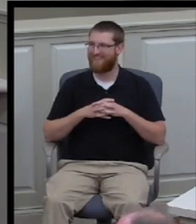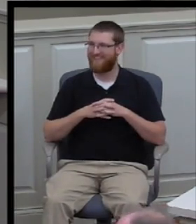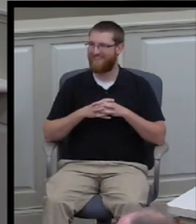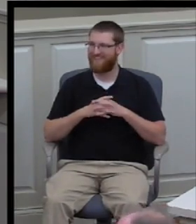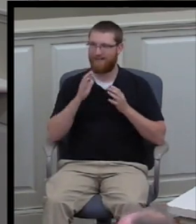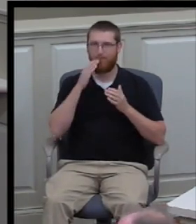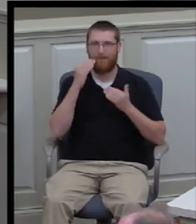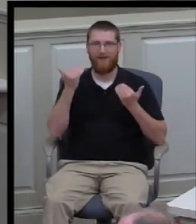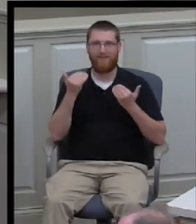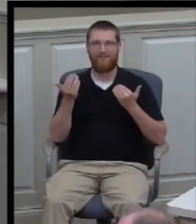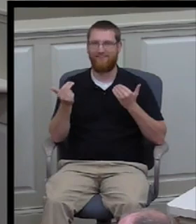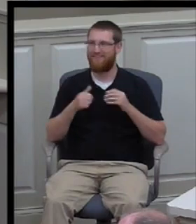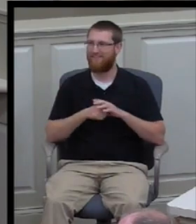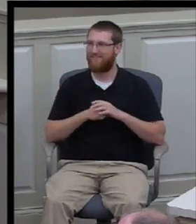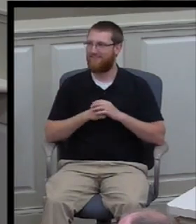Smile.